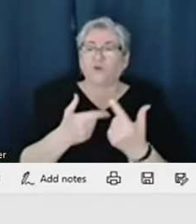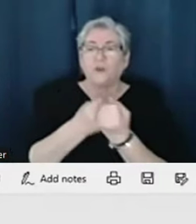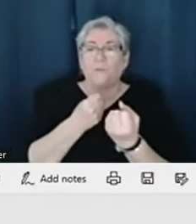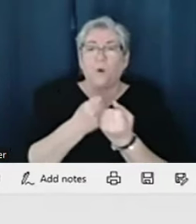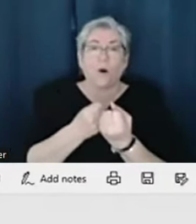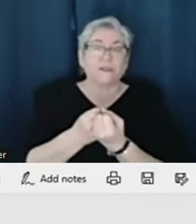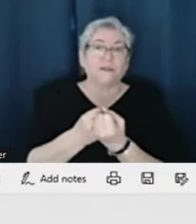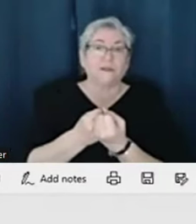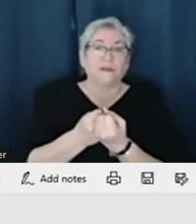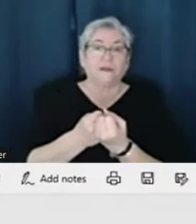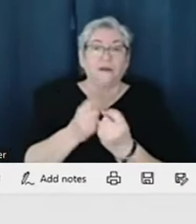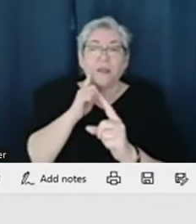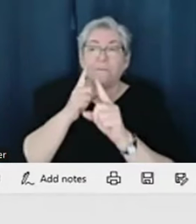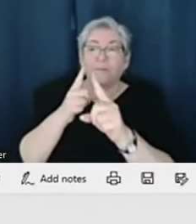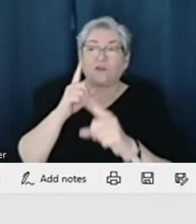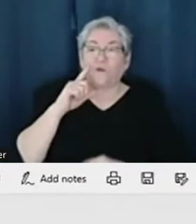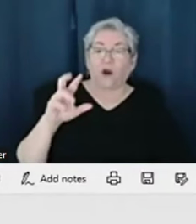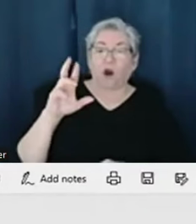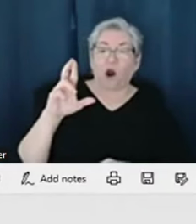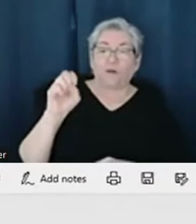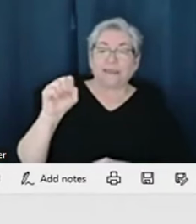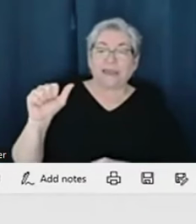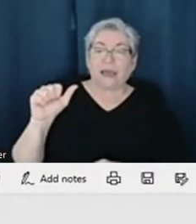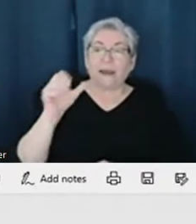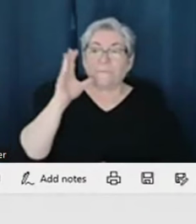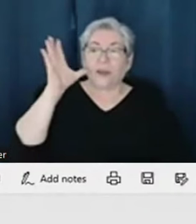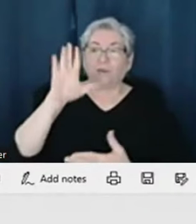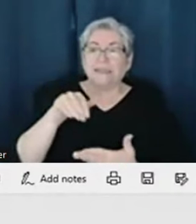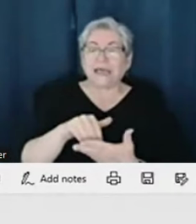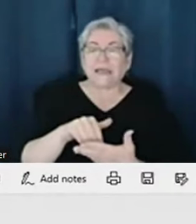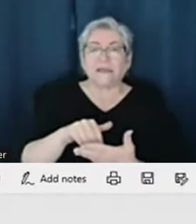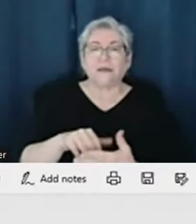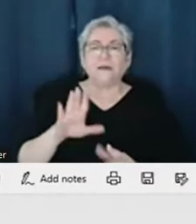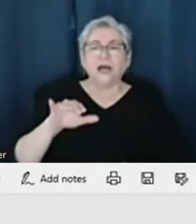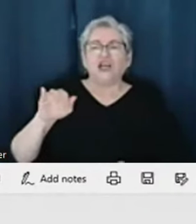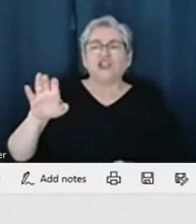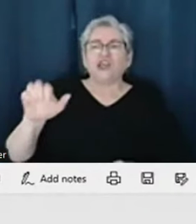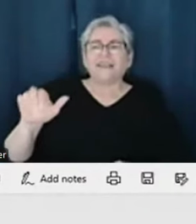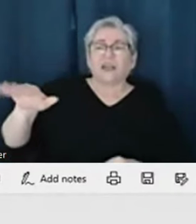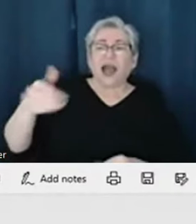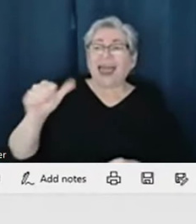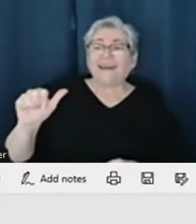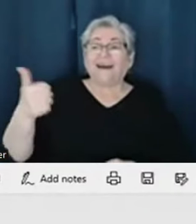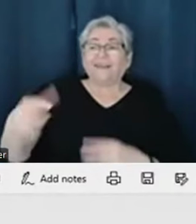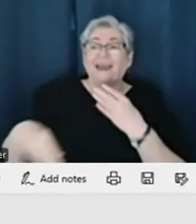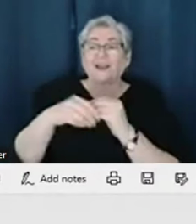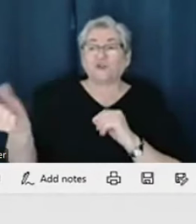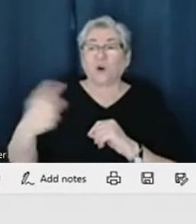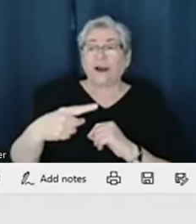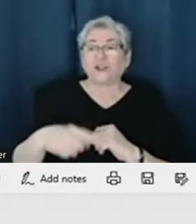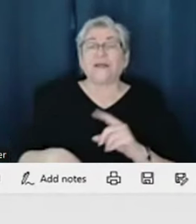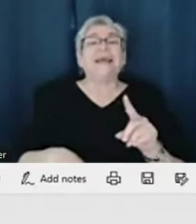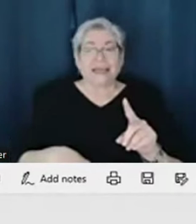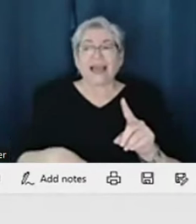of the RSA centers. Jessica, do we have any additional questions? There is one question.